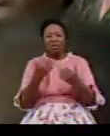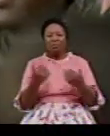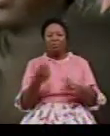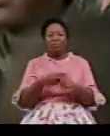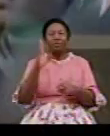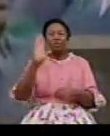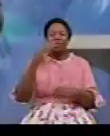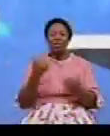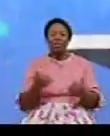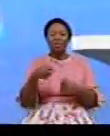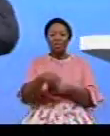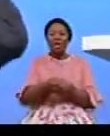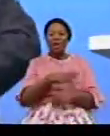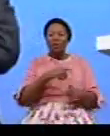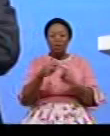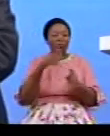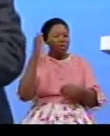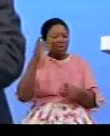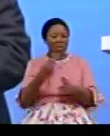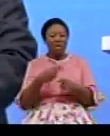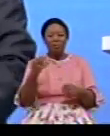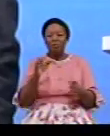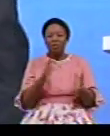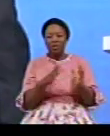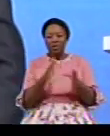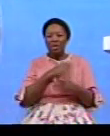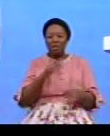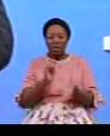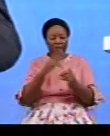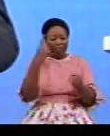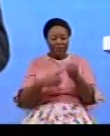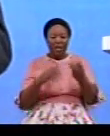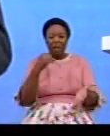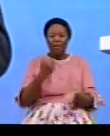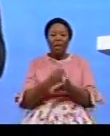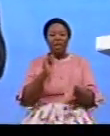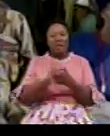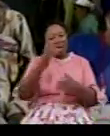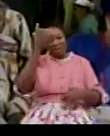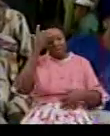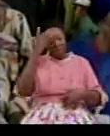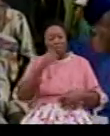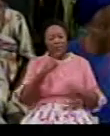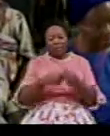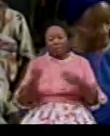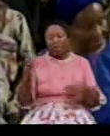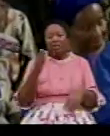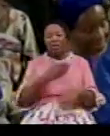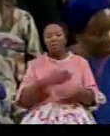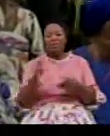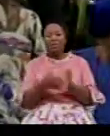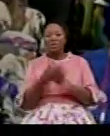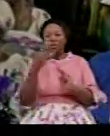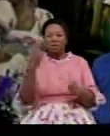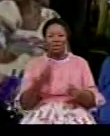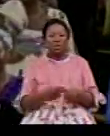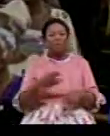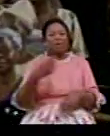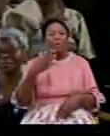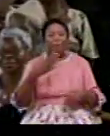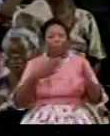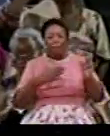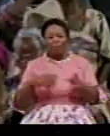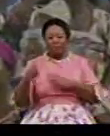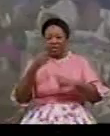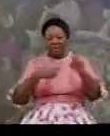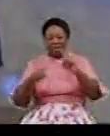and you say that word was mine. The Lord spoke that word, he spoke the word to